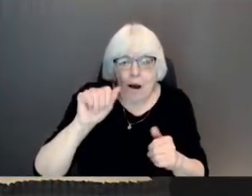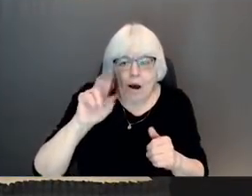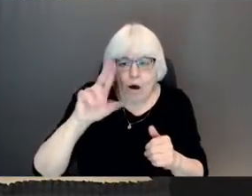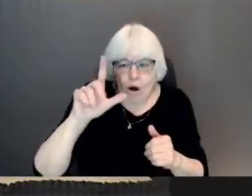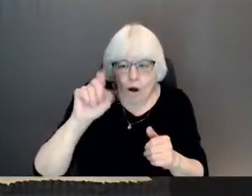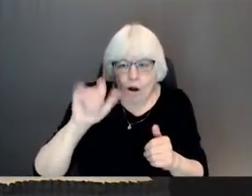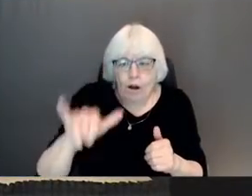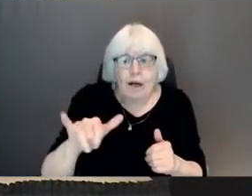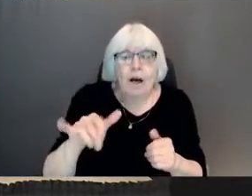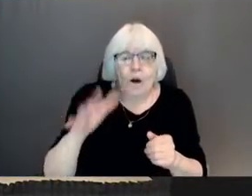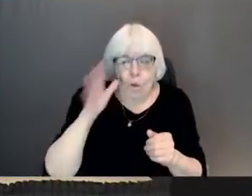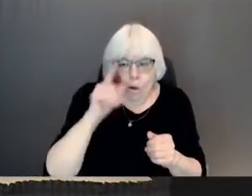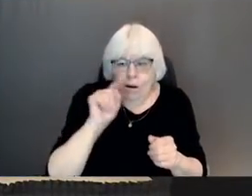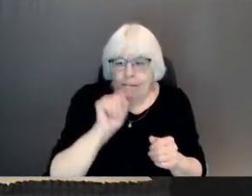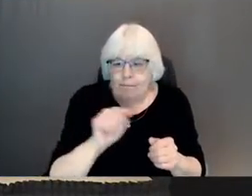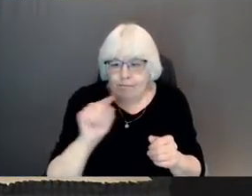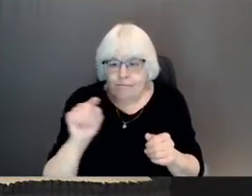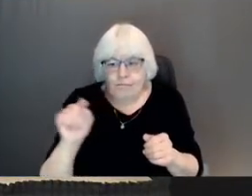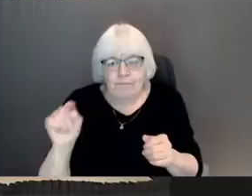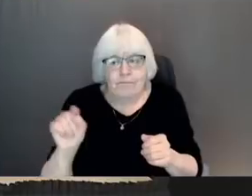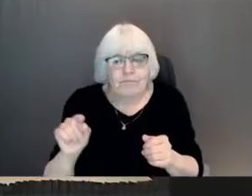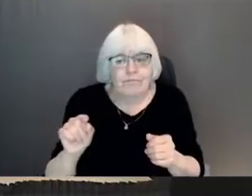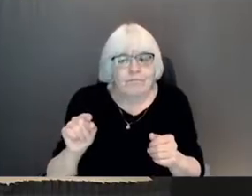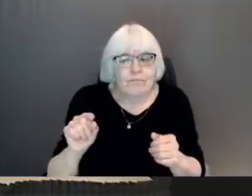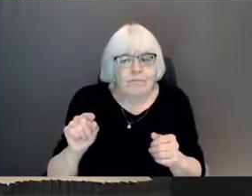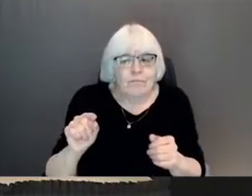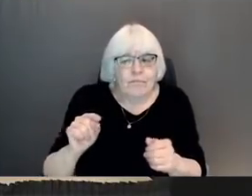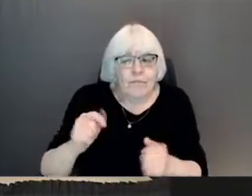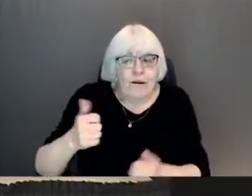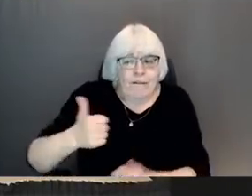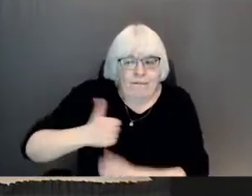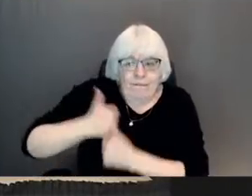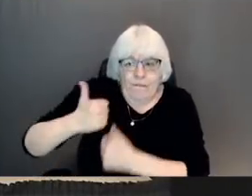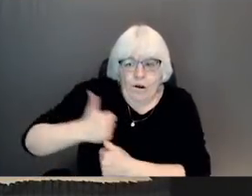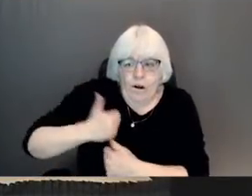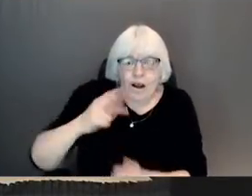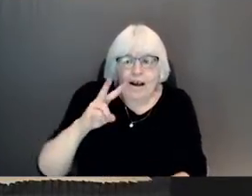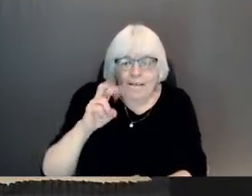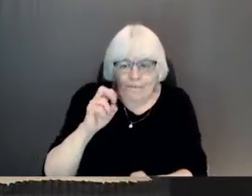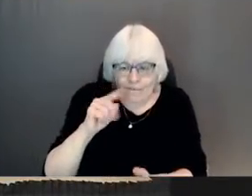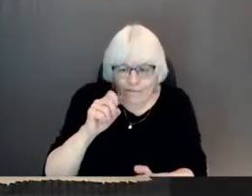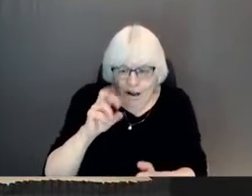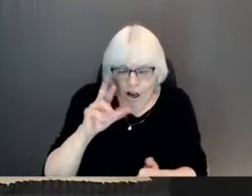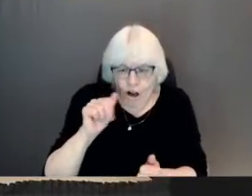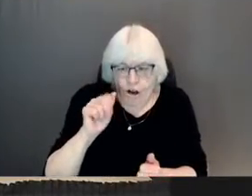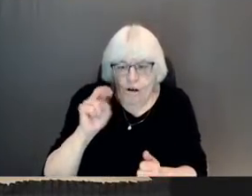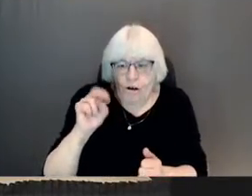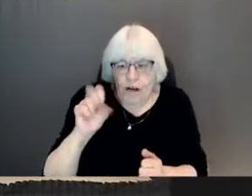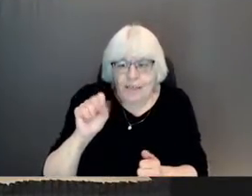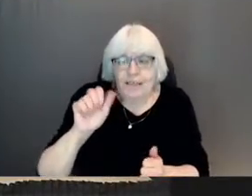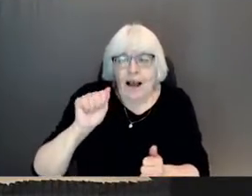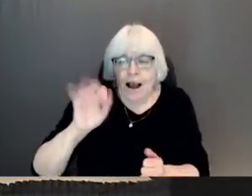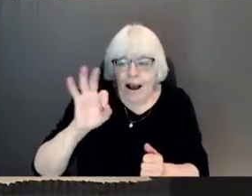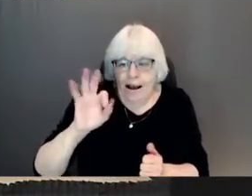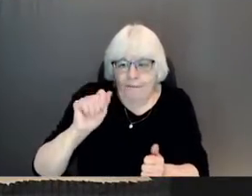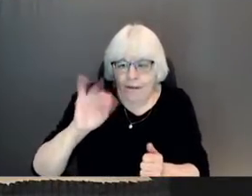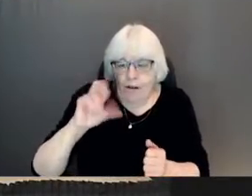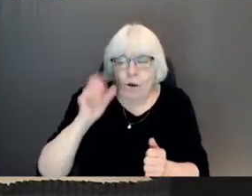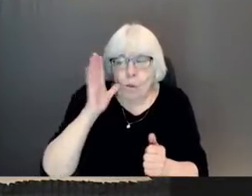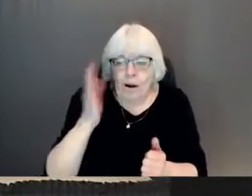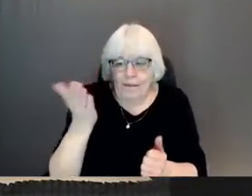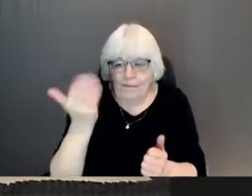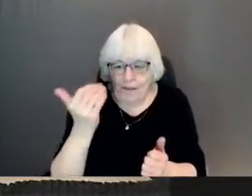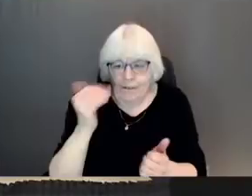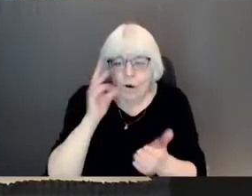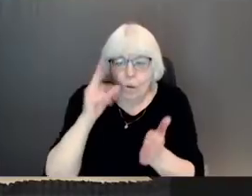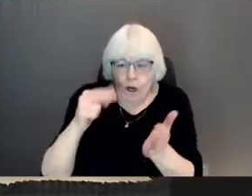Department of Veterans Affairs Canada. I want to thank Minister McCauley and his team at DVA for stepping up to the plate and assisting us